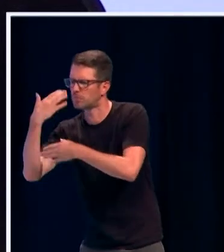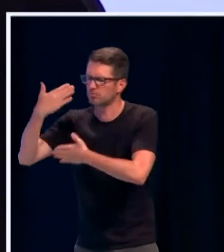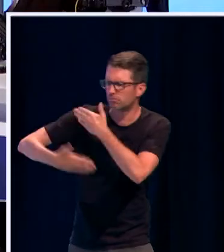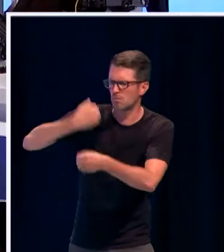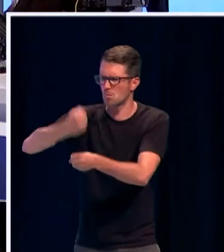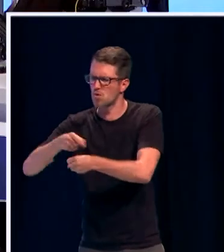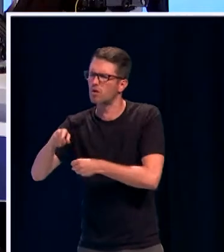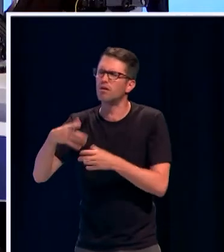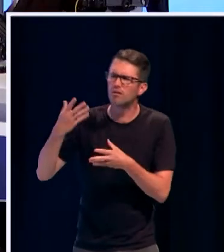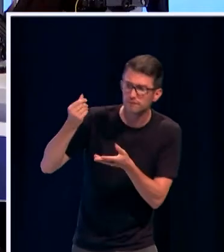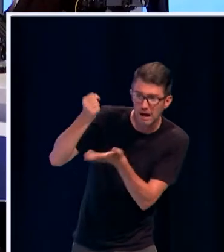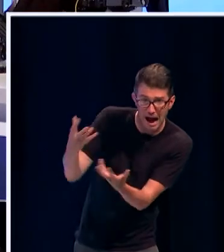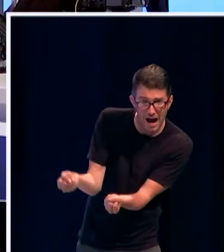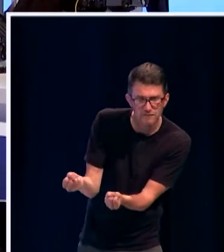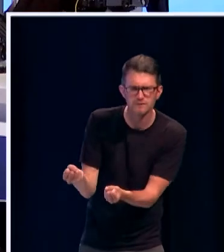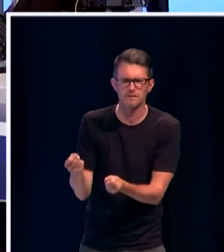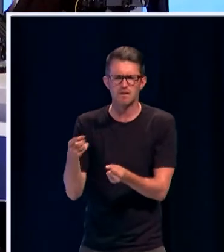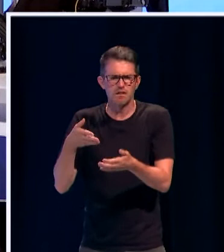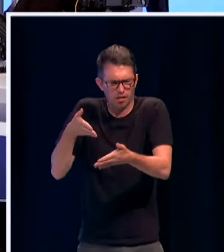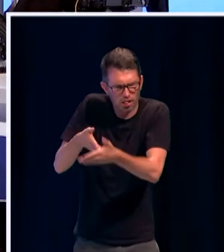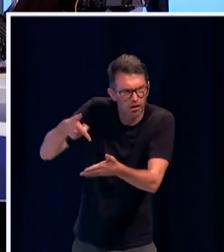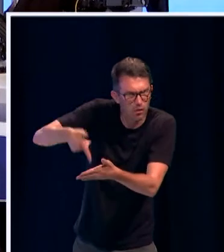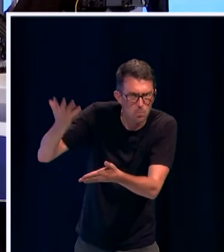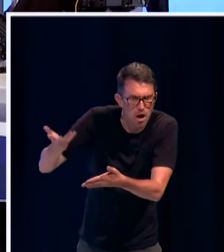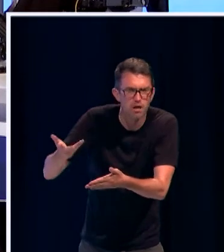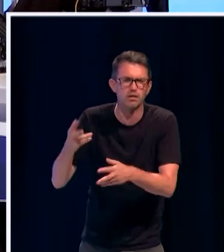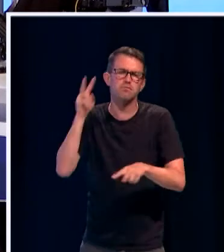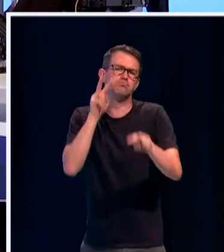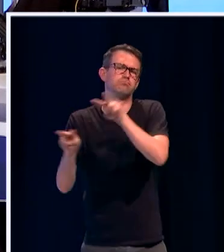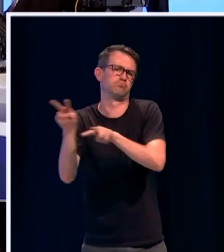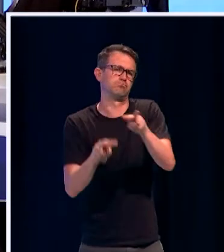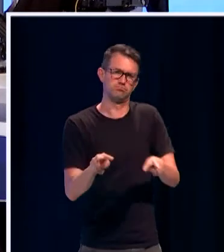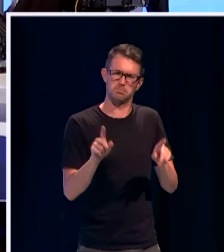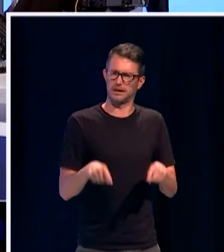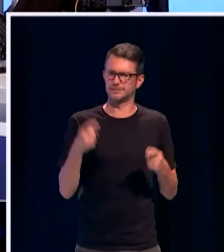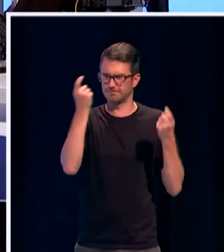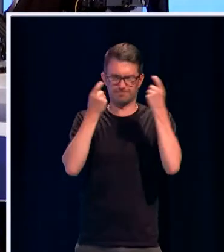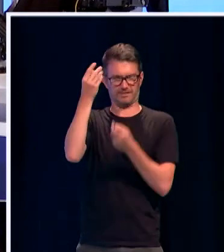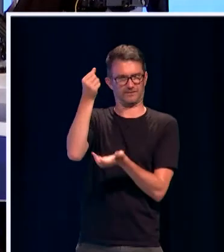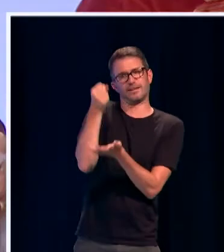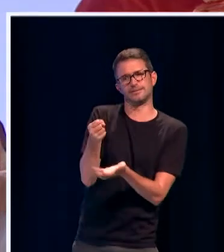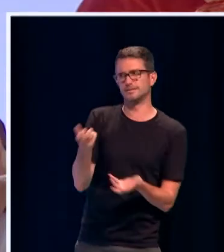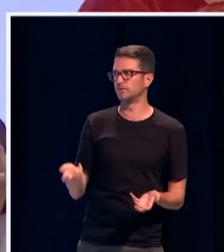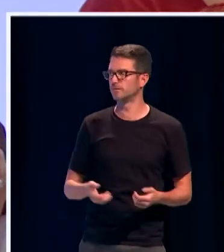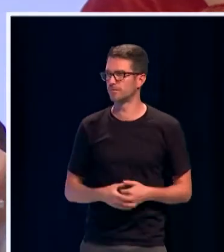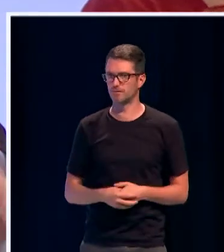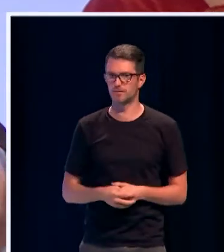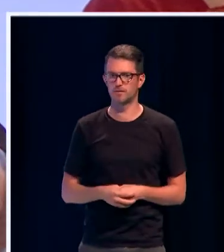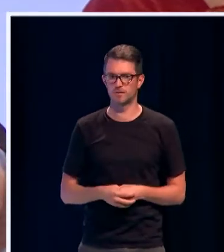Michele, want to add something? Yes, thank you. Indeed, capacity building is more than